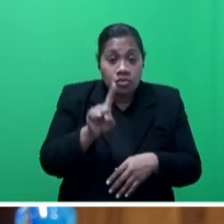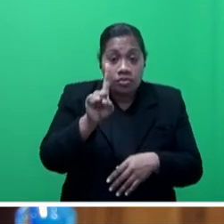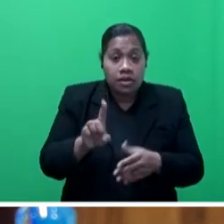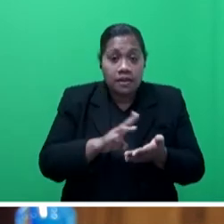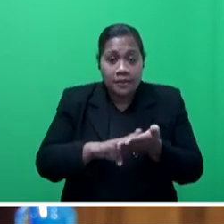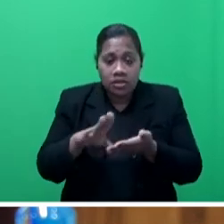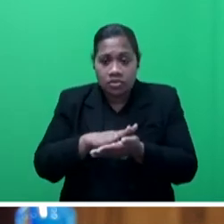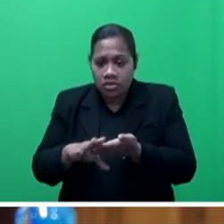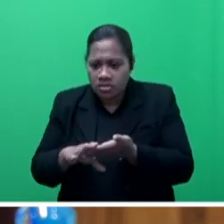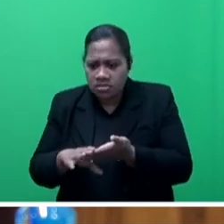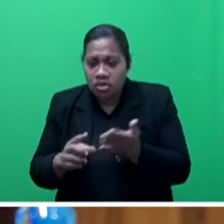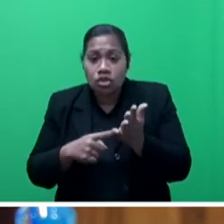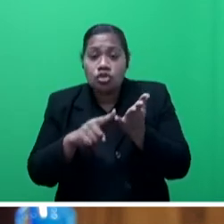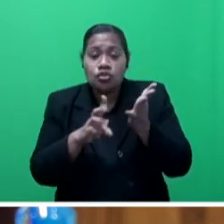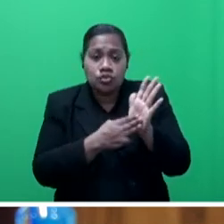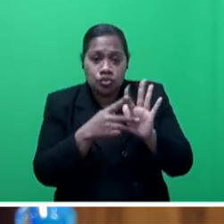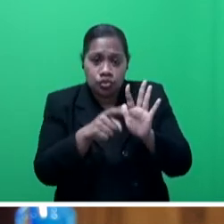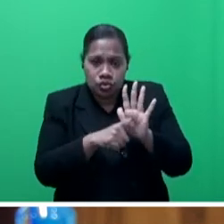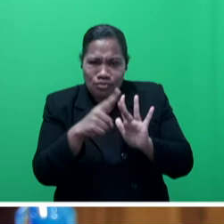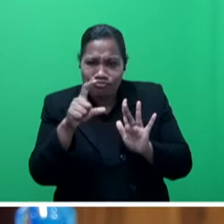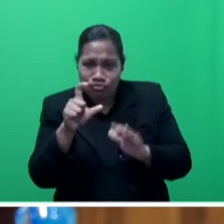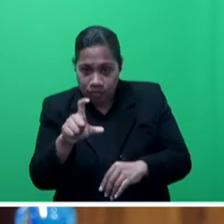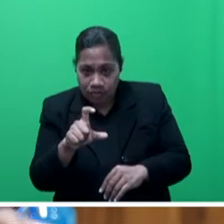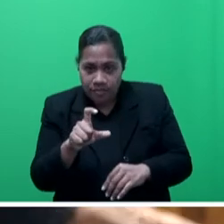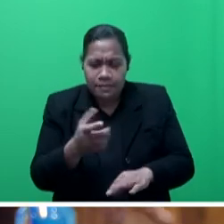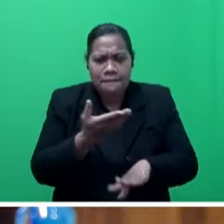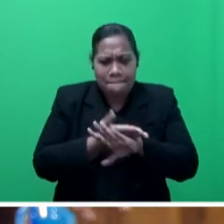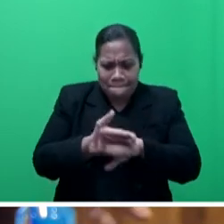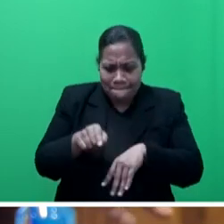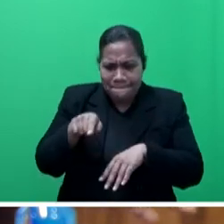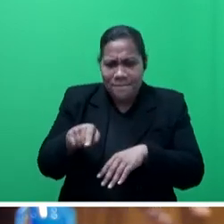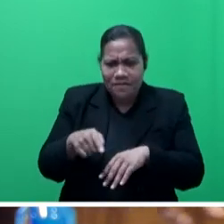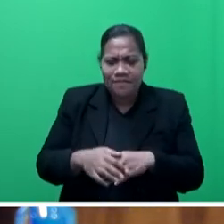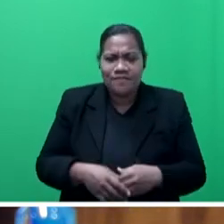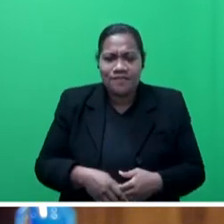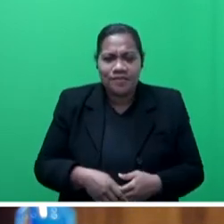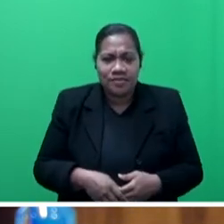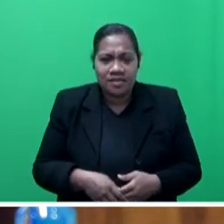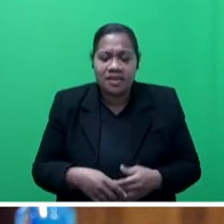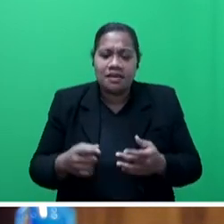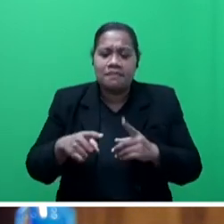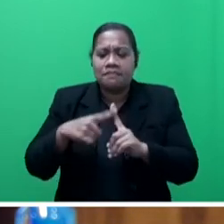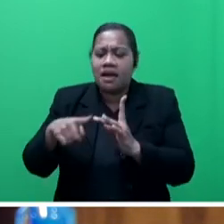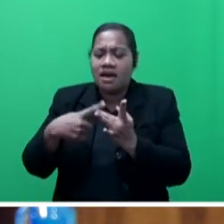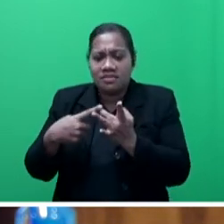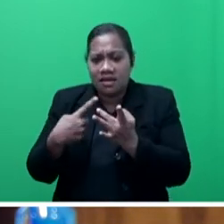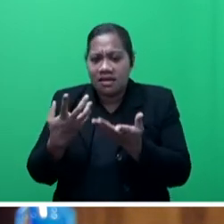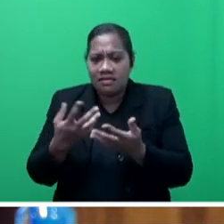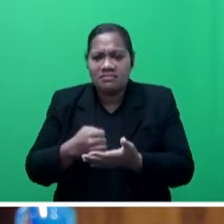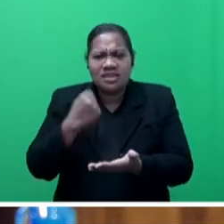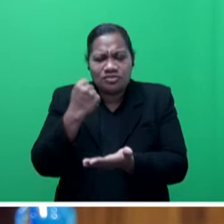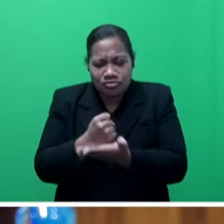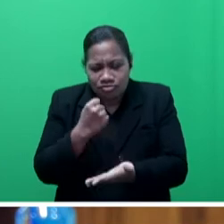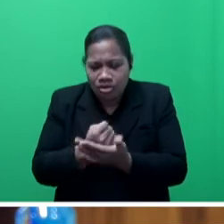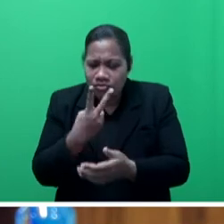a new crop on the board, Mr. Speaker said, over the last 3 years, has surpassed the other traditional export crops. But ginger, $21